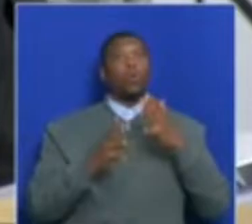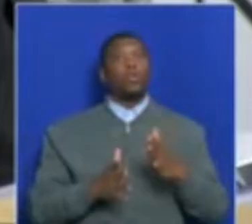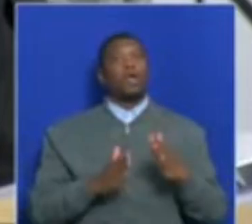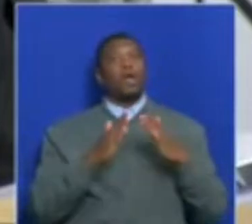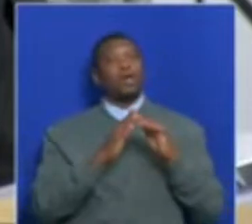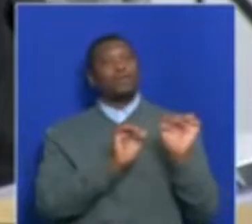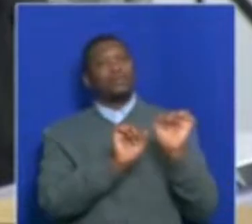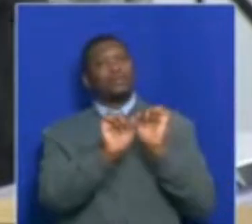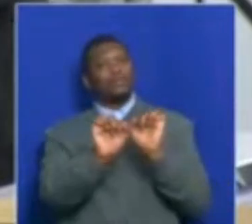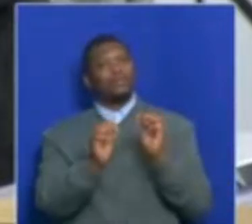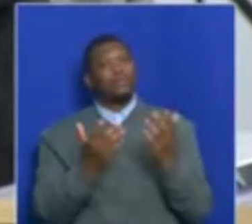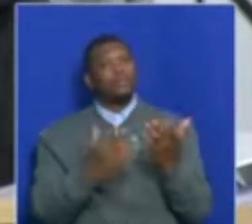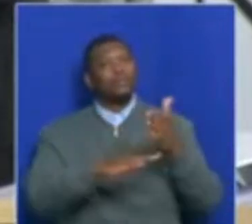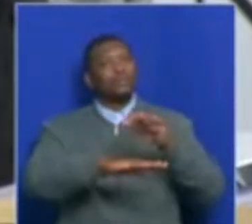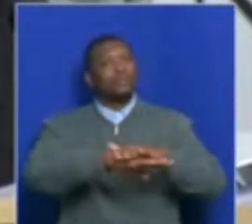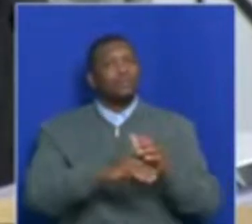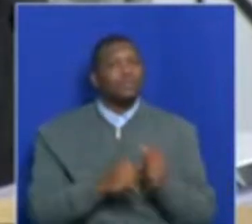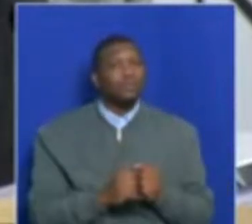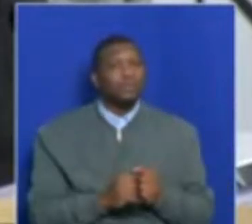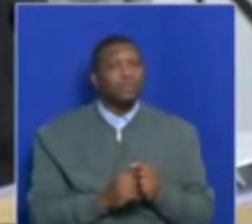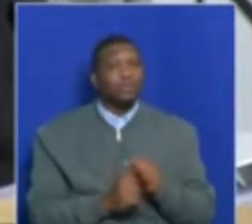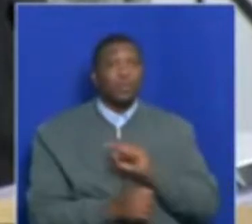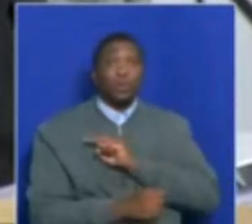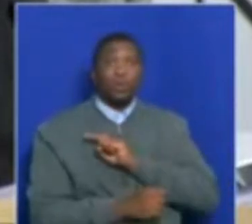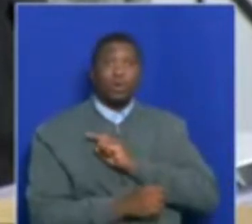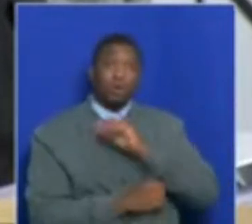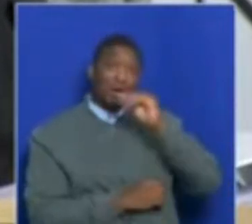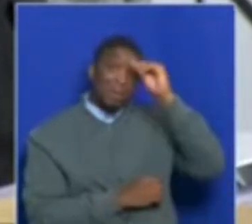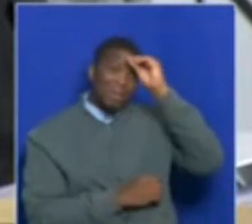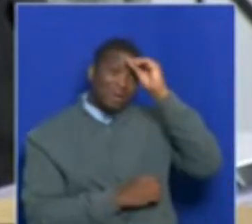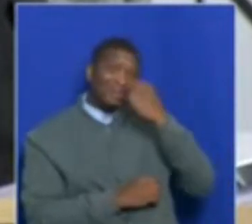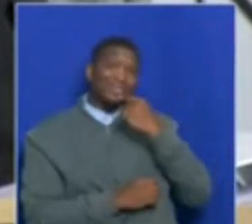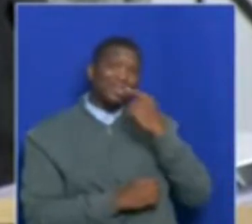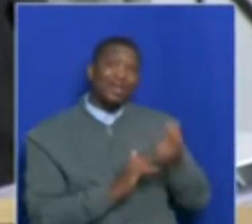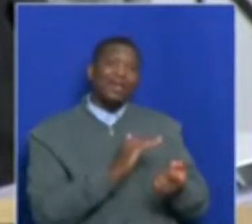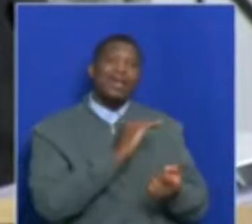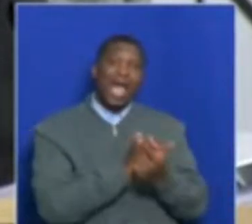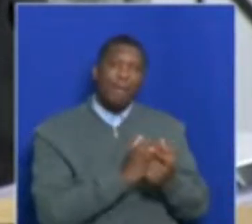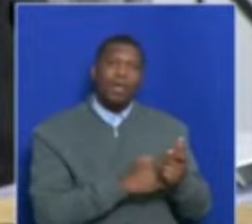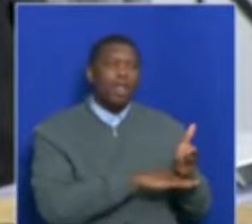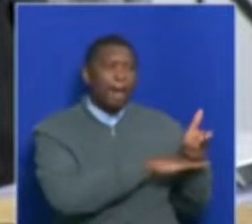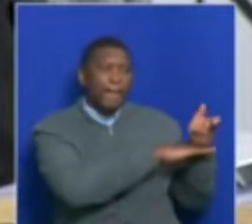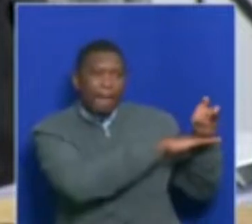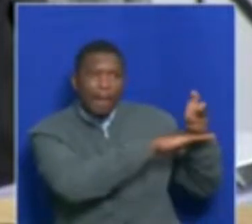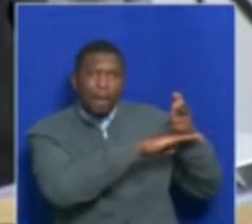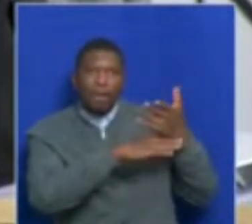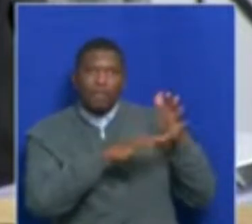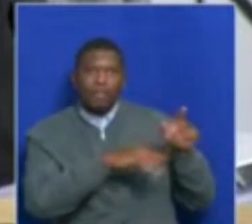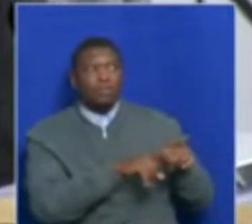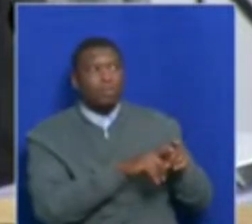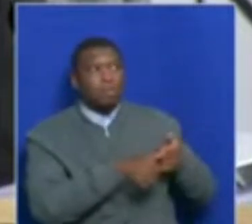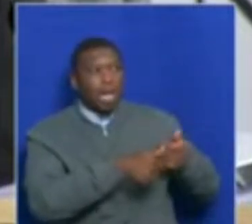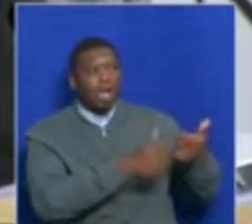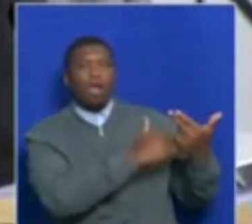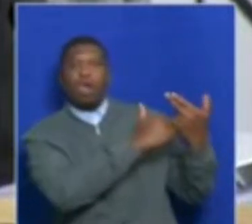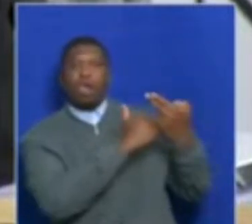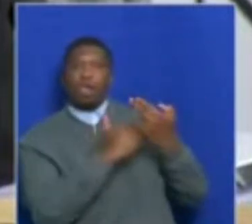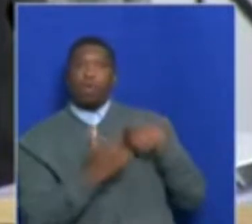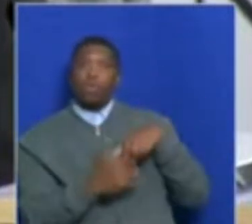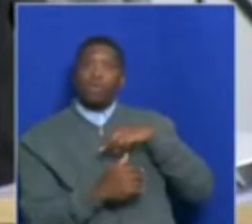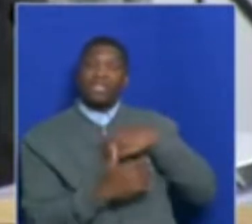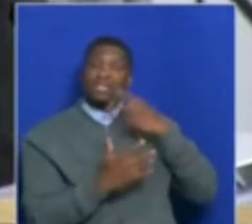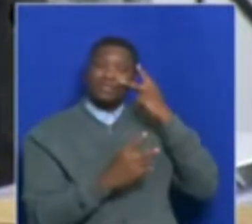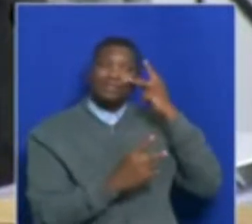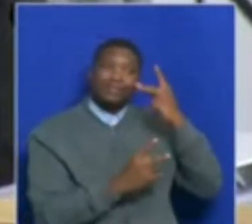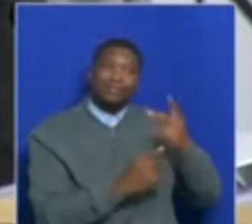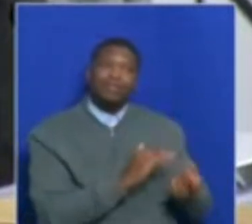Because police indicate that they came under fire and that is why they shot. And we've seen in some cases, or in